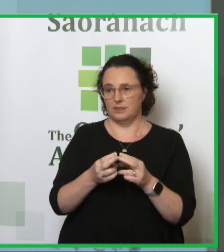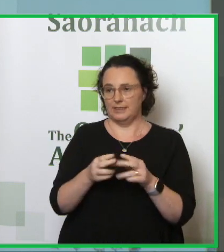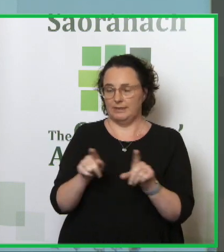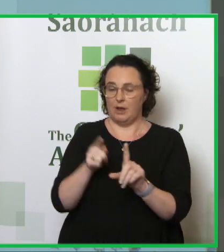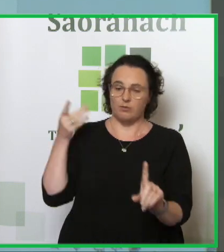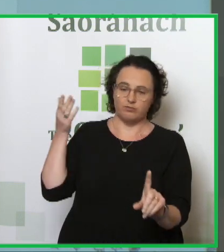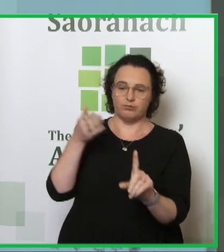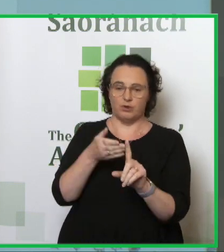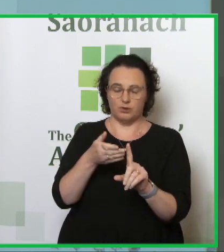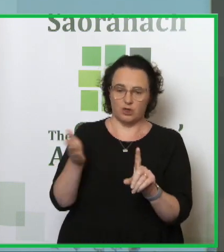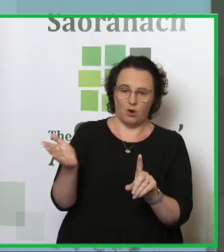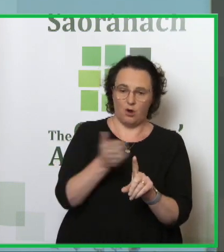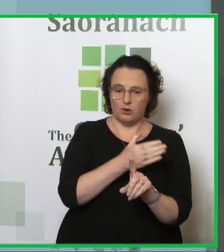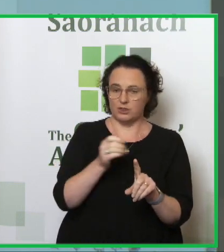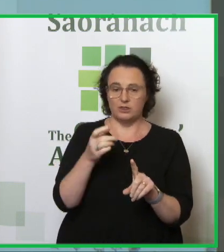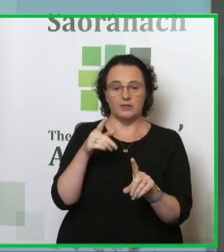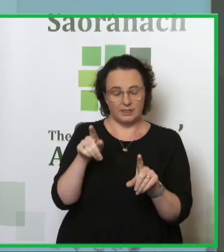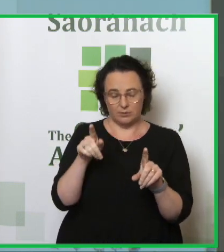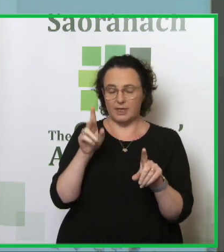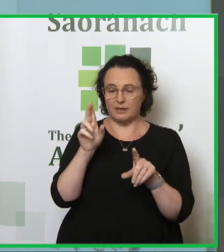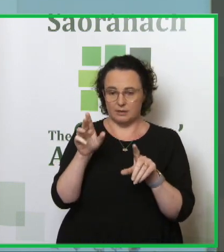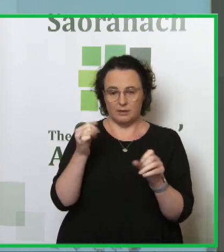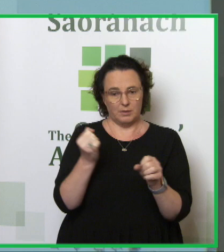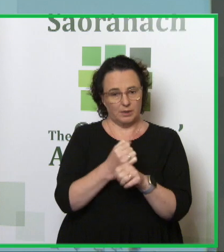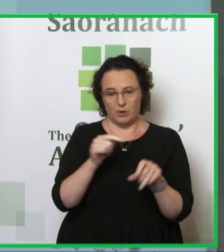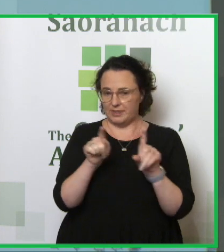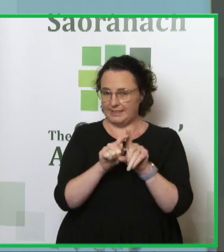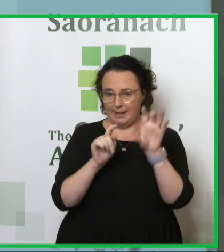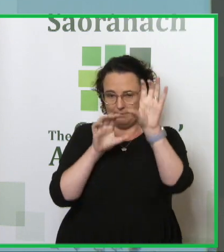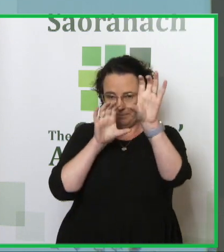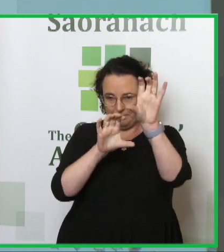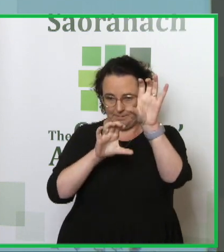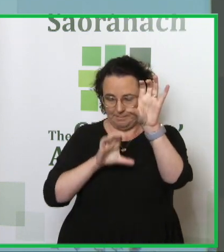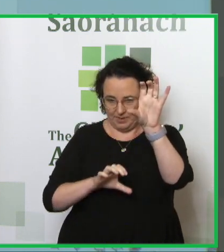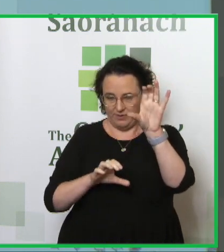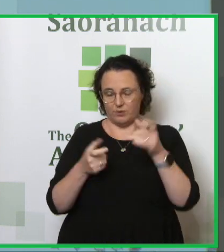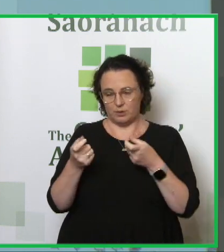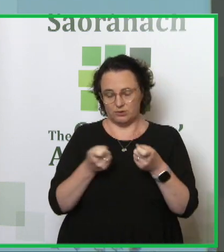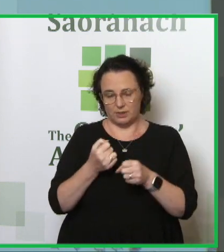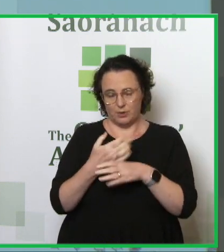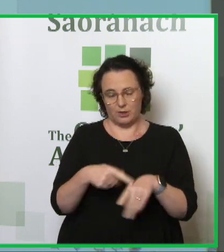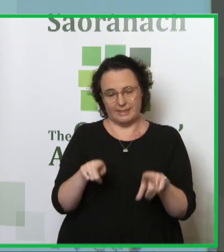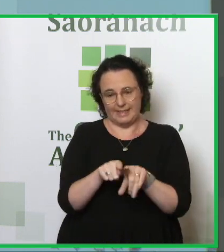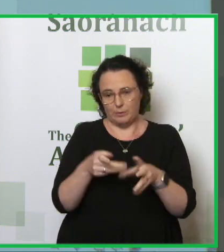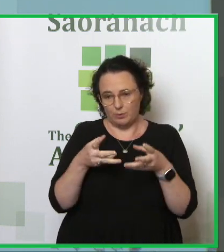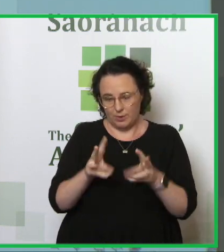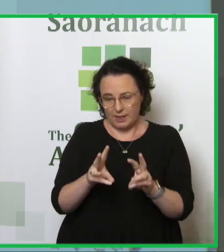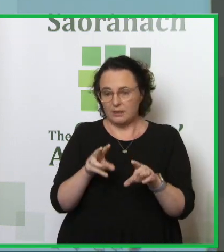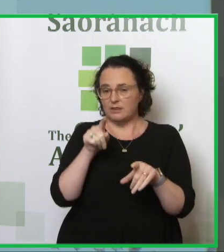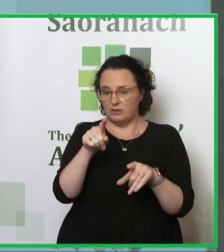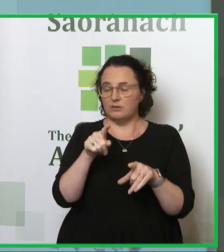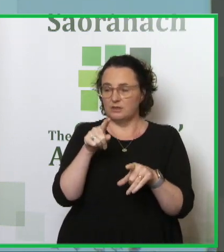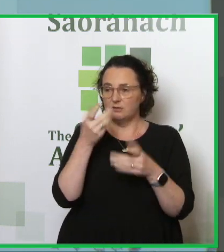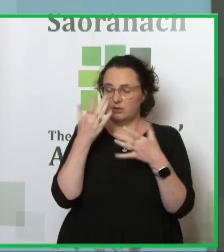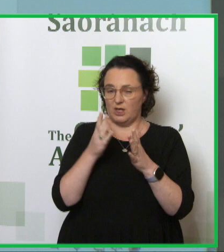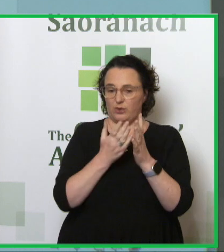same X in the same box for all these different options. If you want to distinguish between how to treat cannabis versus all other drugs, then you indicate that